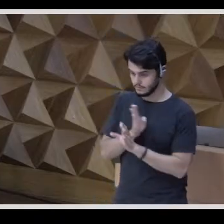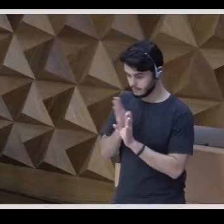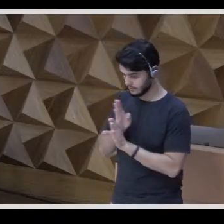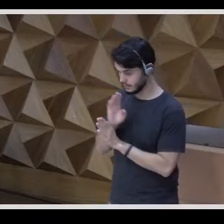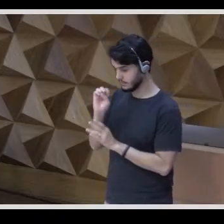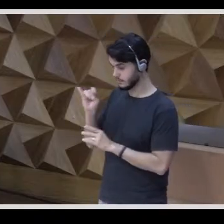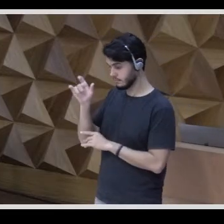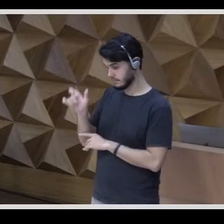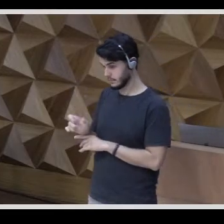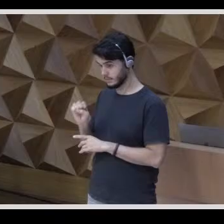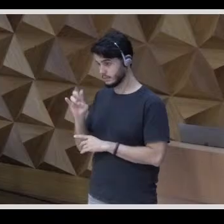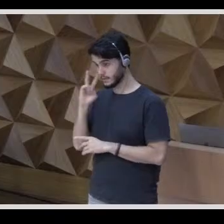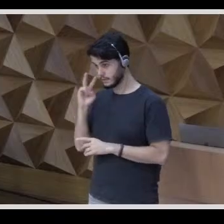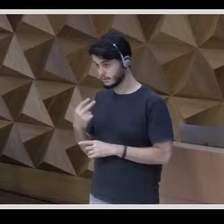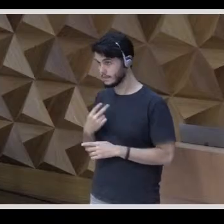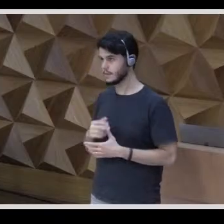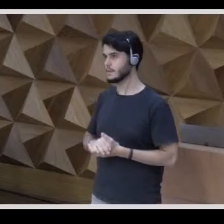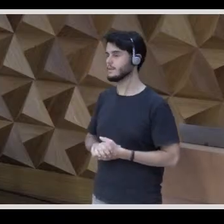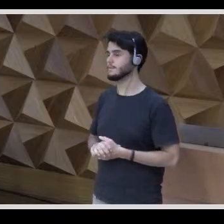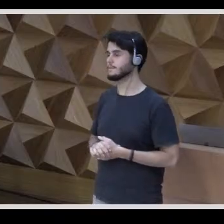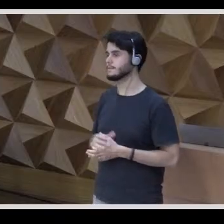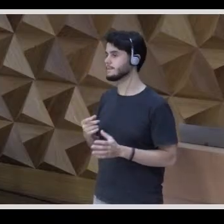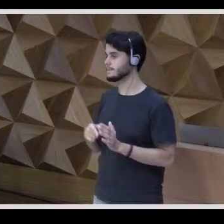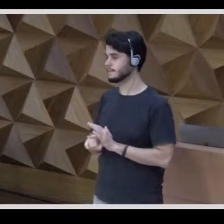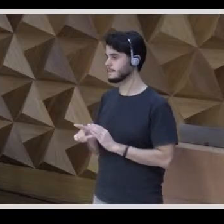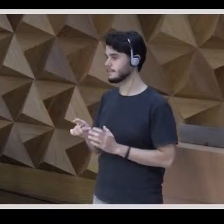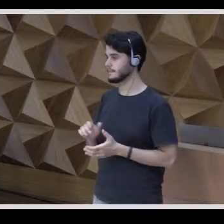Any more questions?